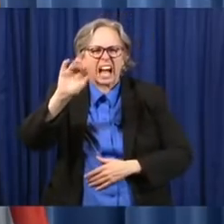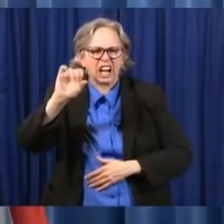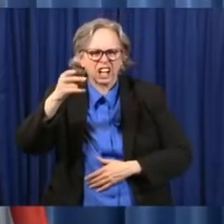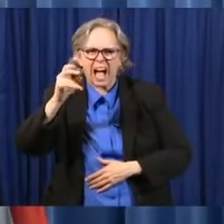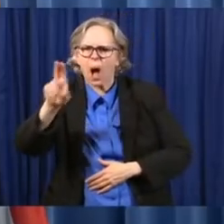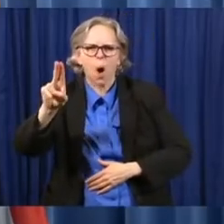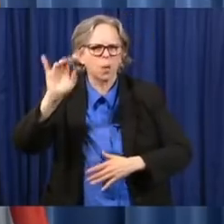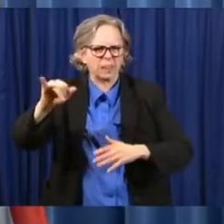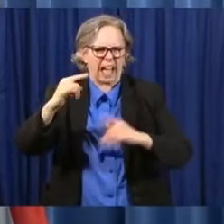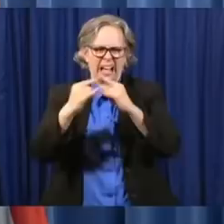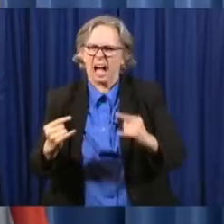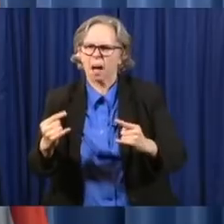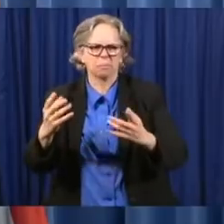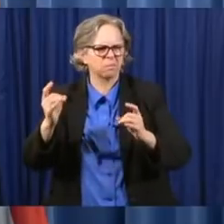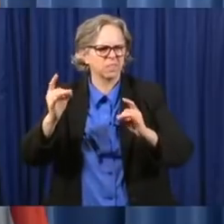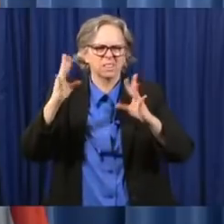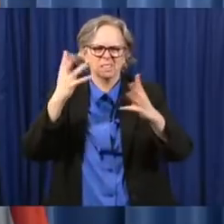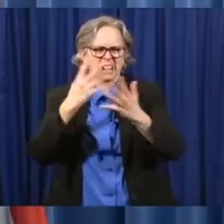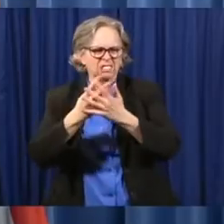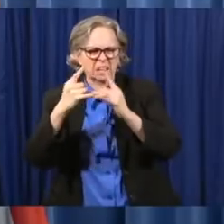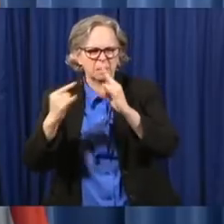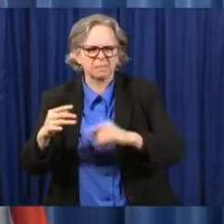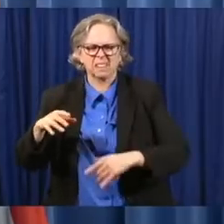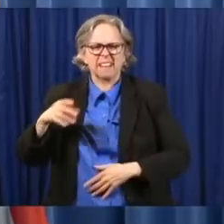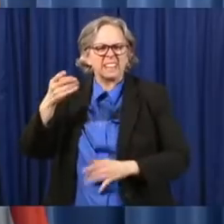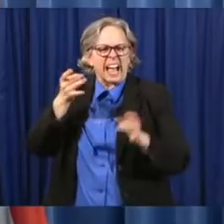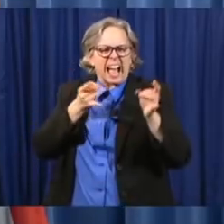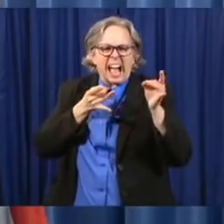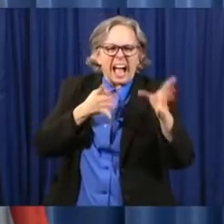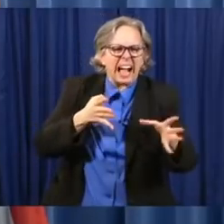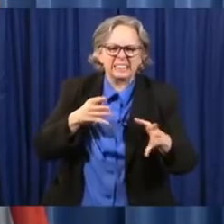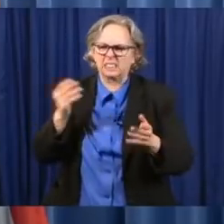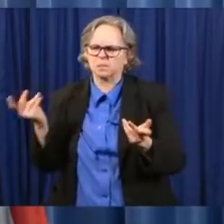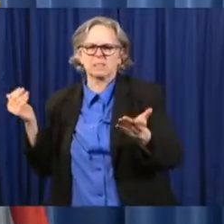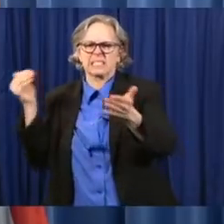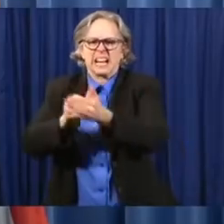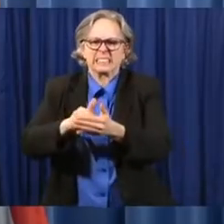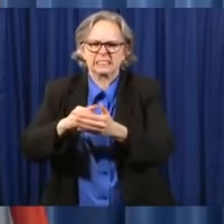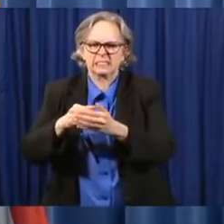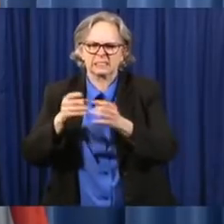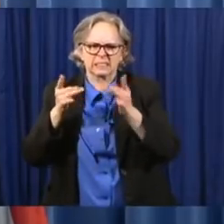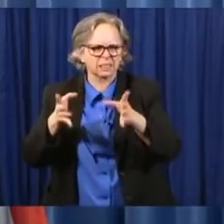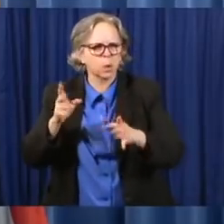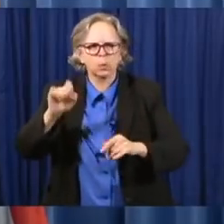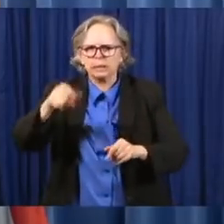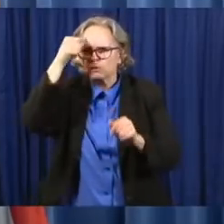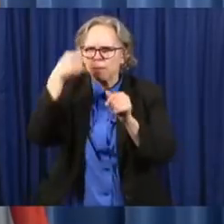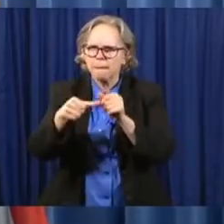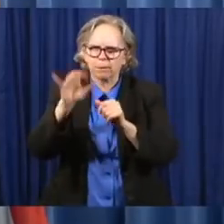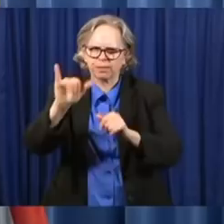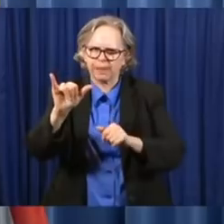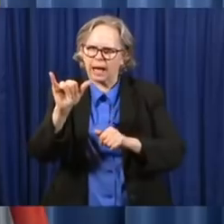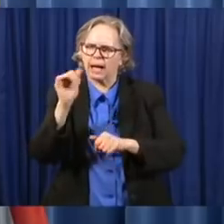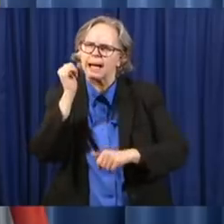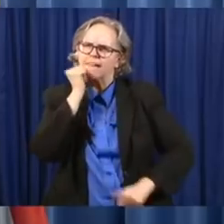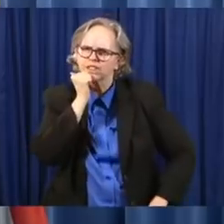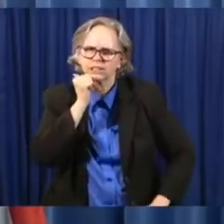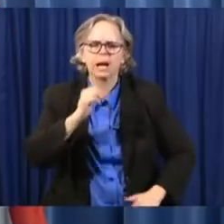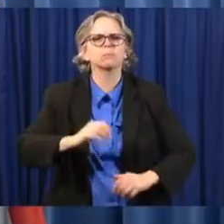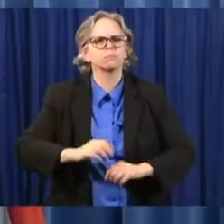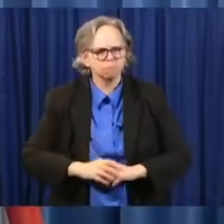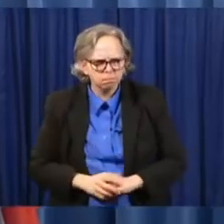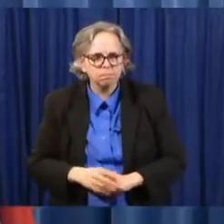of standing up to that hate. We need to remember that each and every day. We'll see you all tomorrow at 2 o'clock. Thank